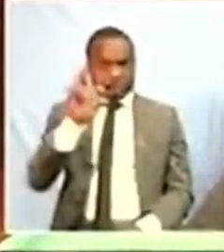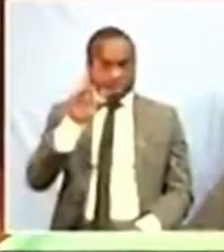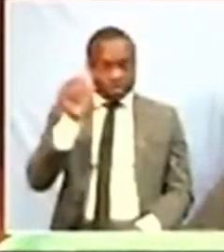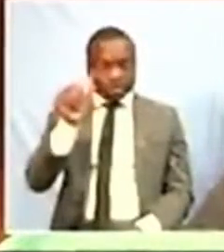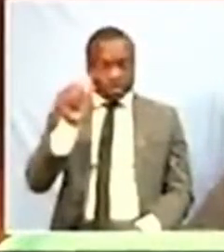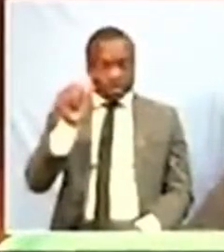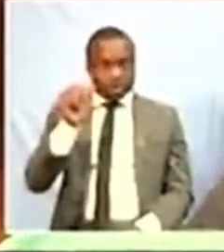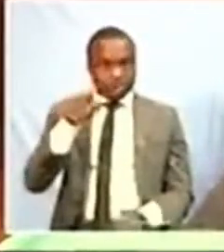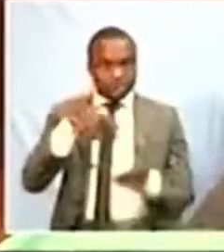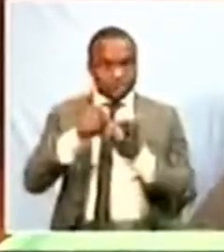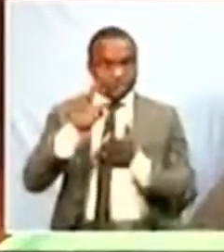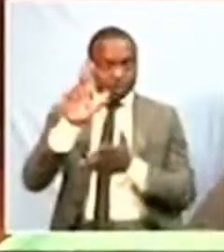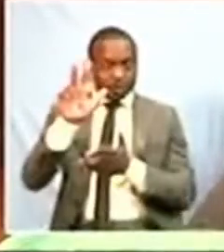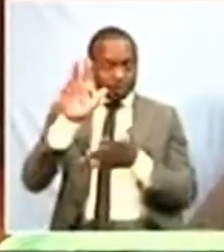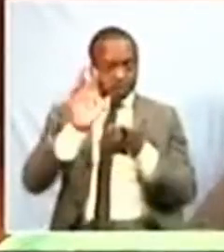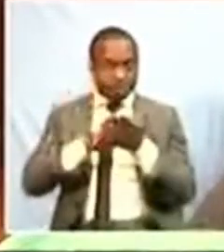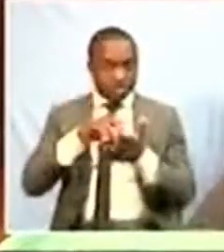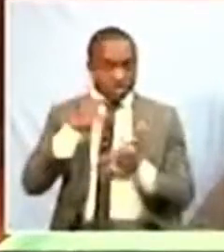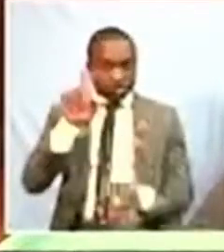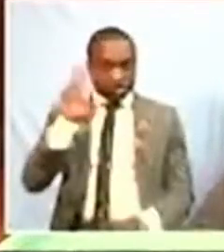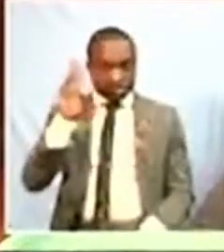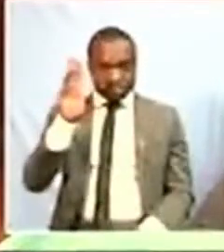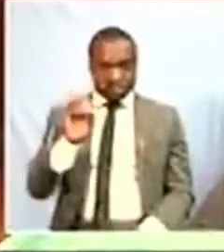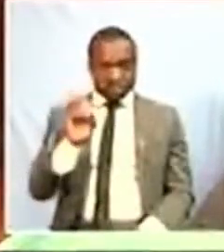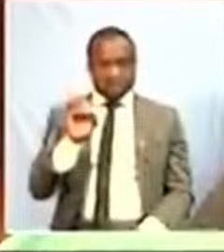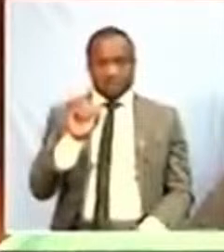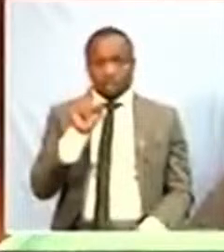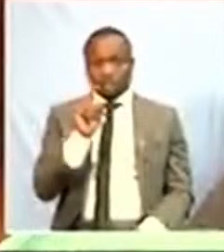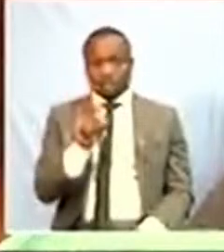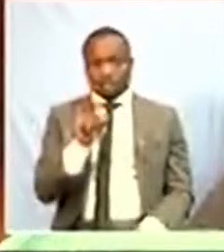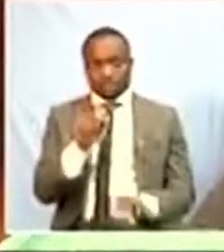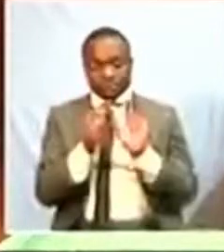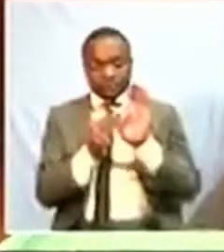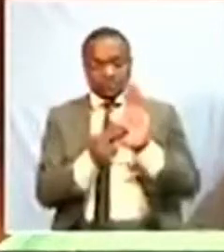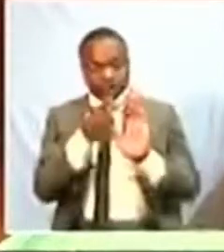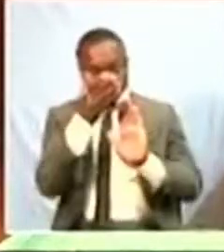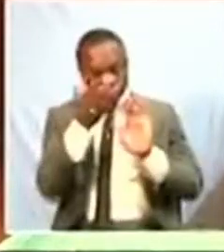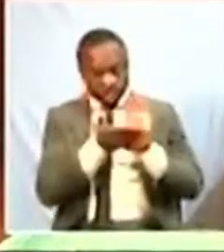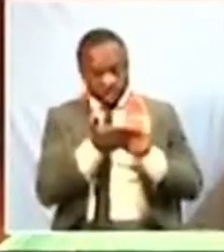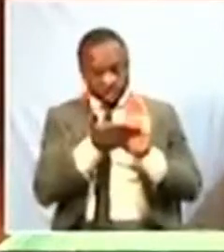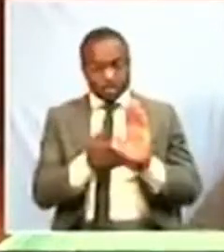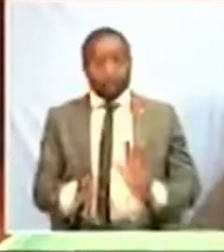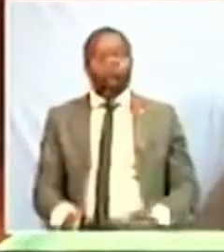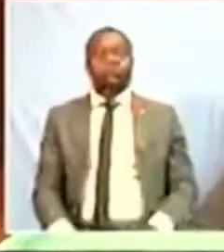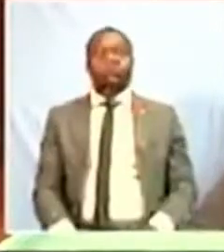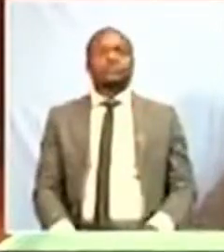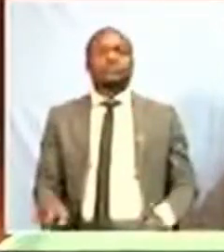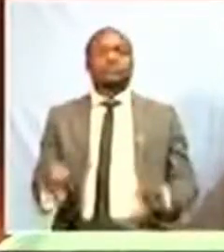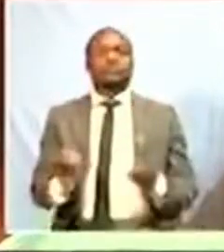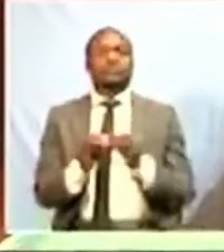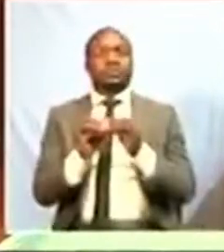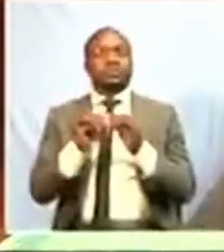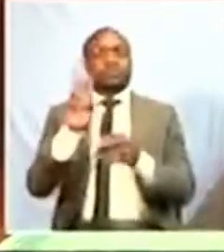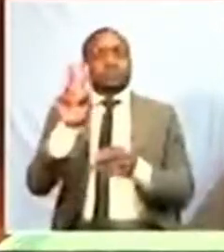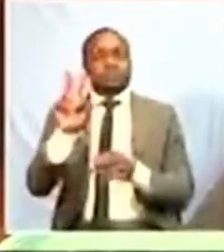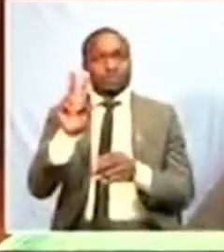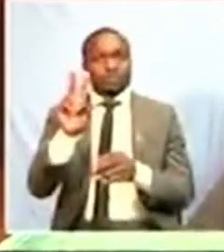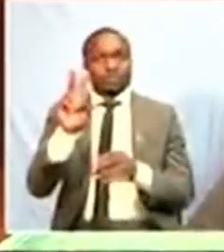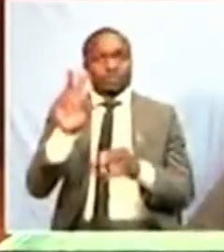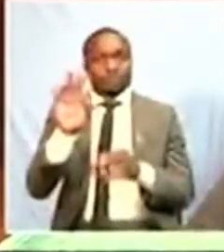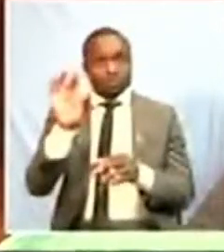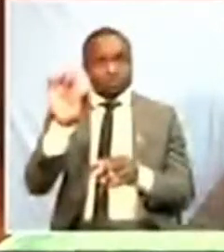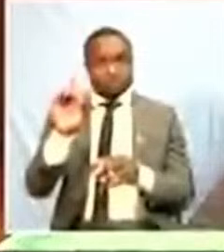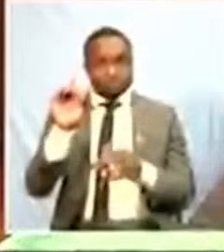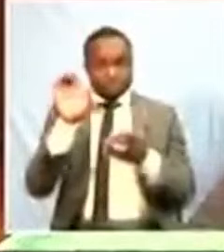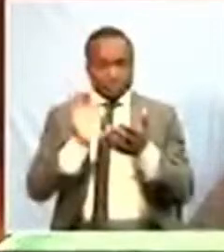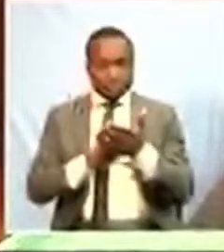mean 3,160. So that's the 3,160 that is appearing on the ledger. The total of those two is 80,000.